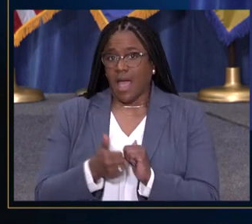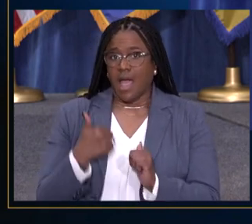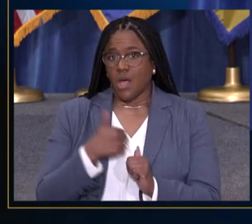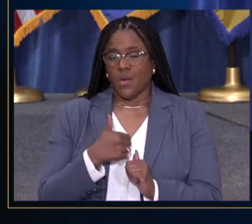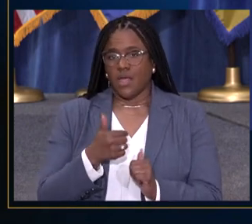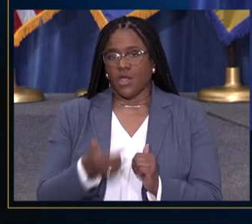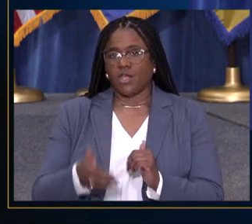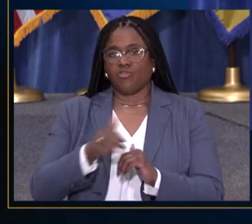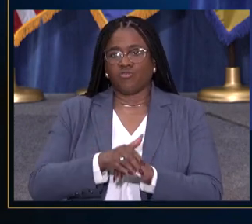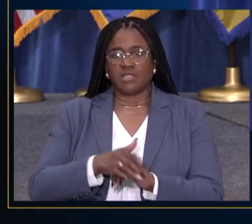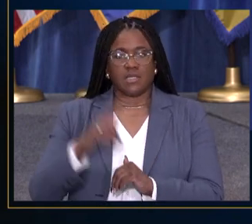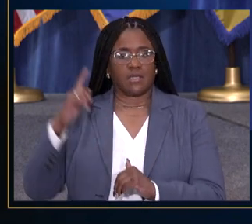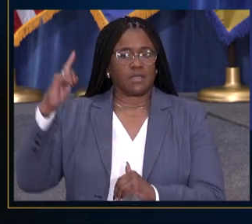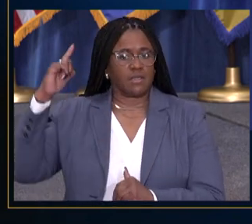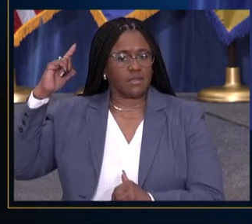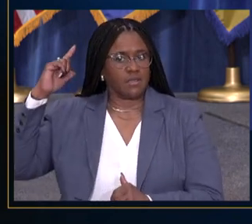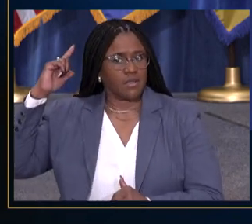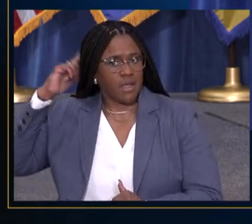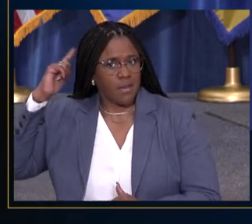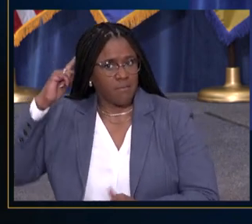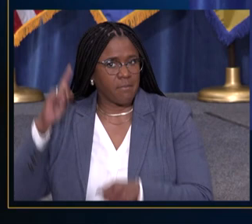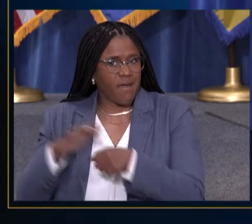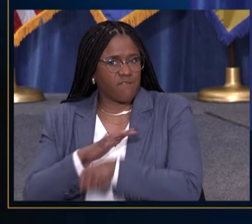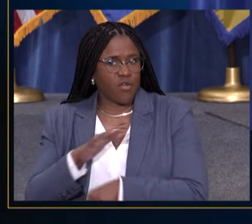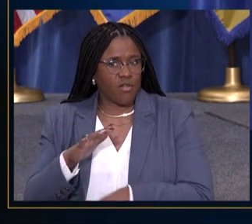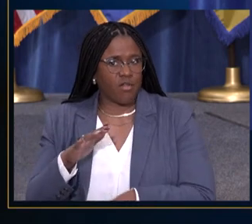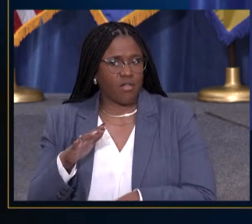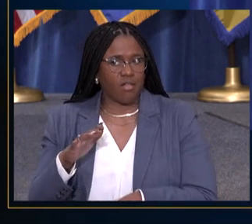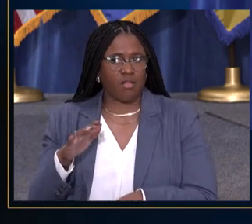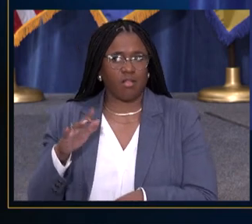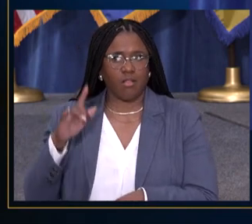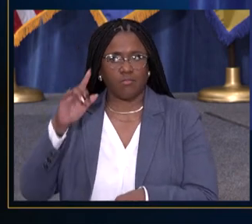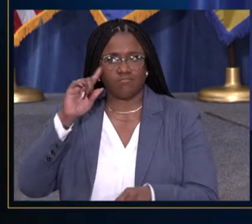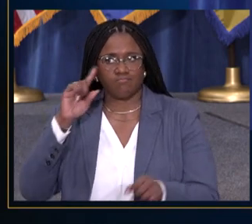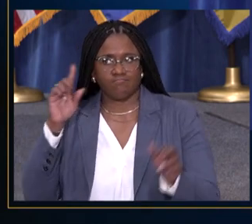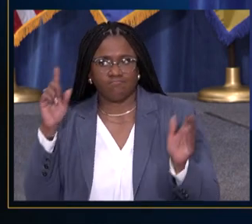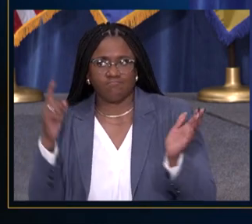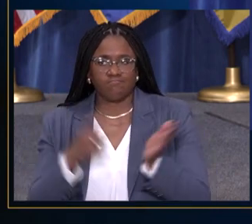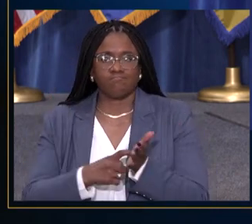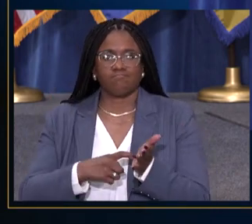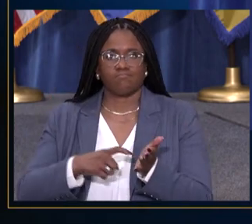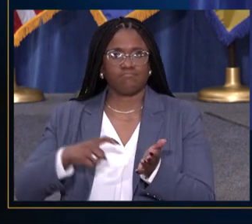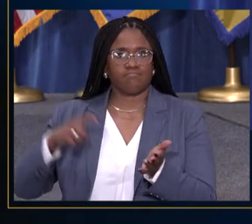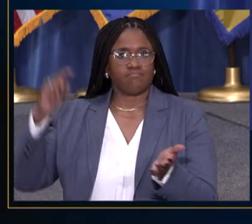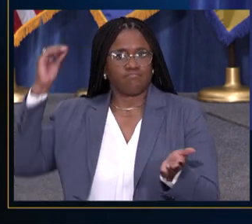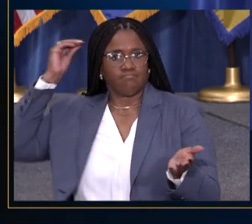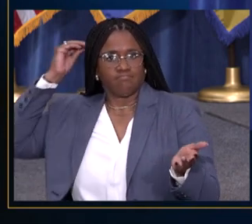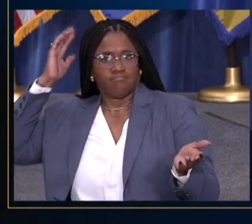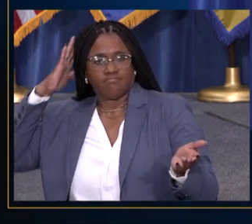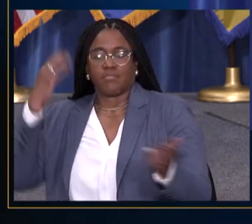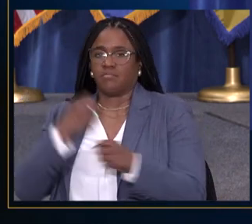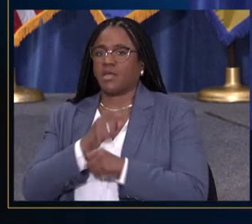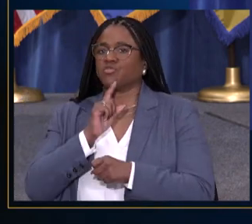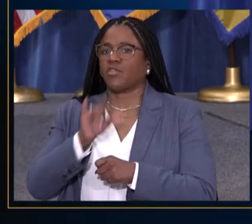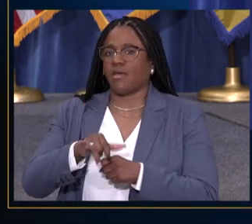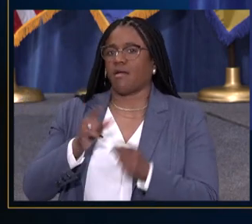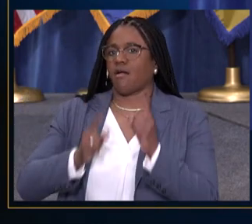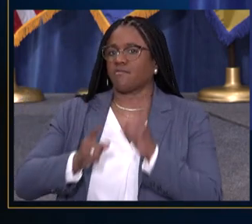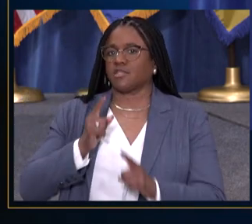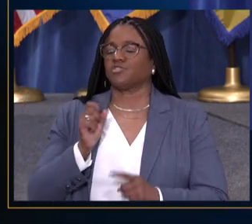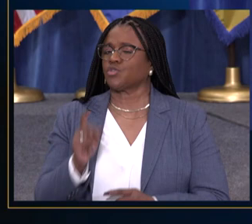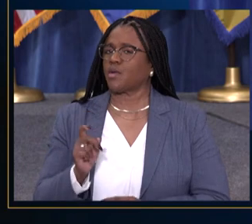are increasingly mindful of the issues that you're describing and that we do have to make sure that this conversation, that it's